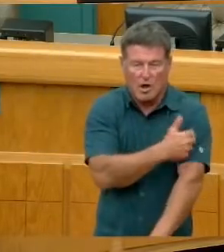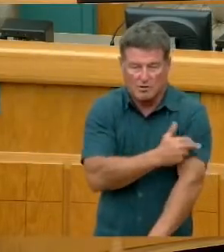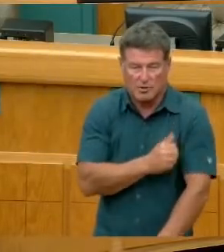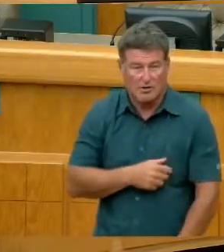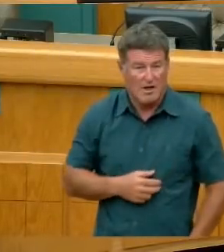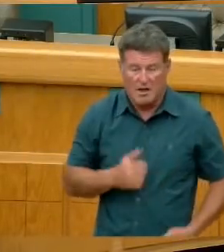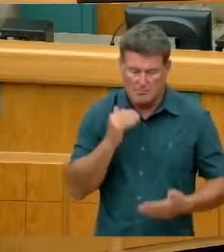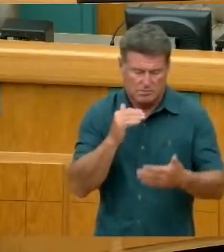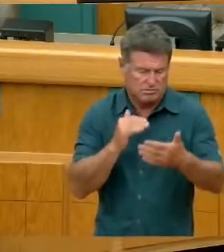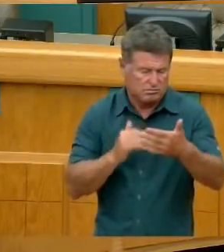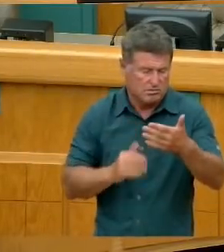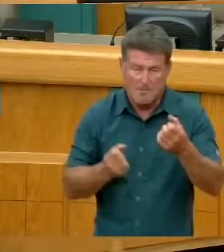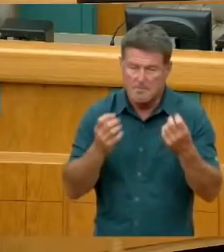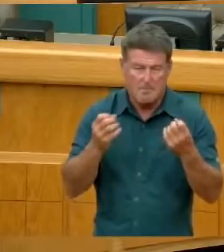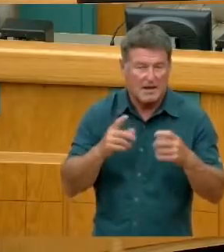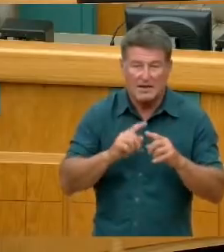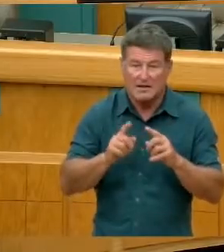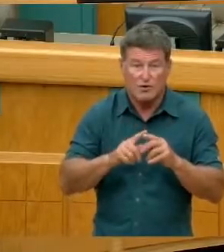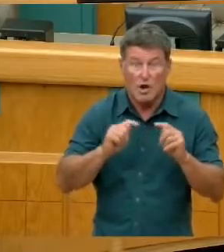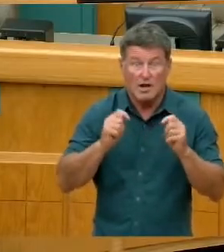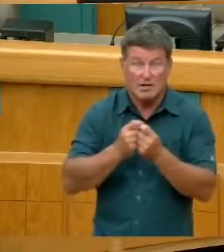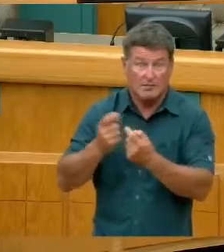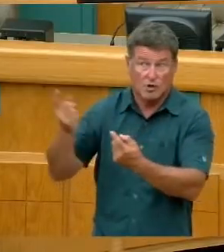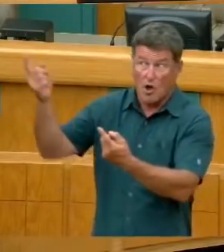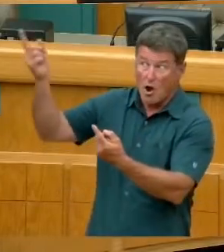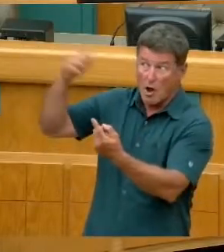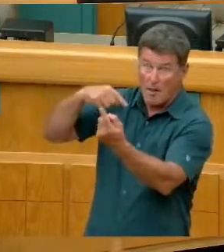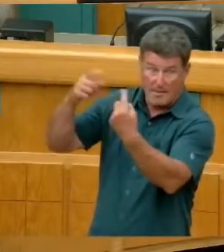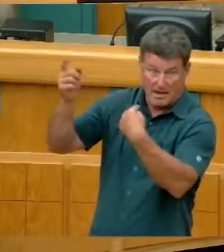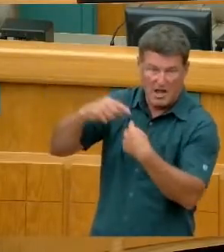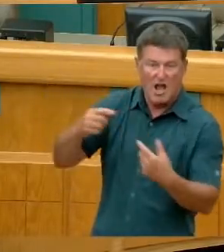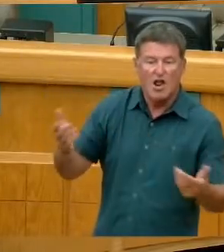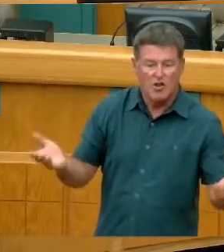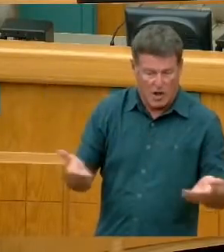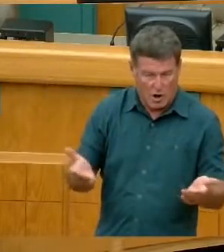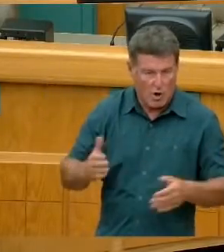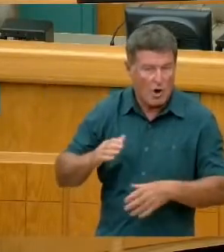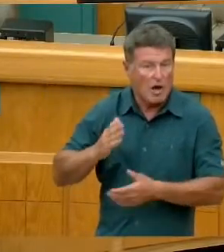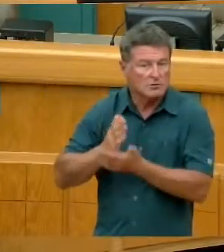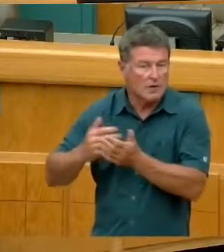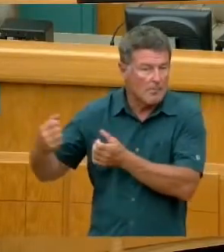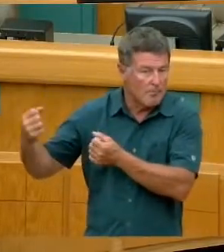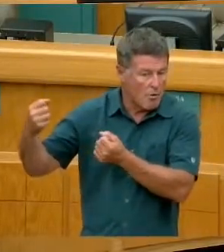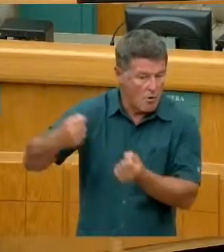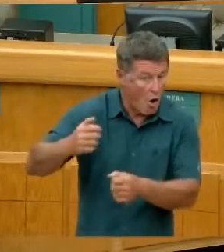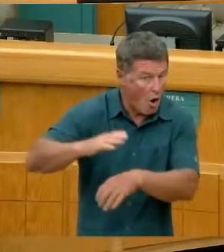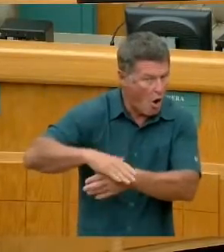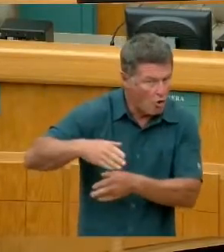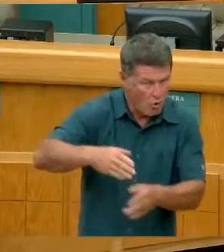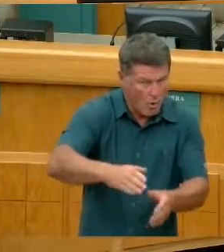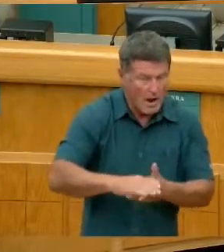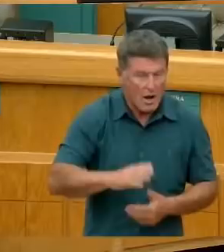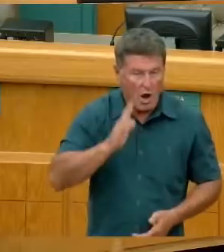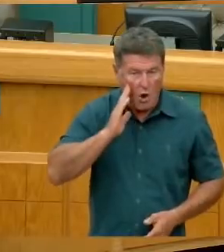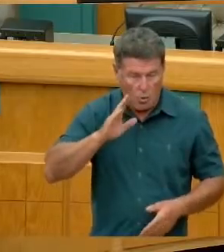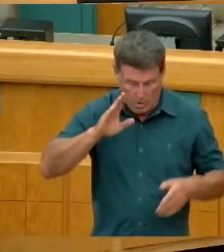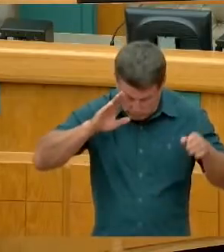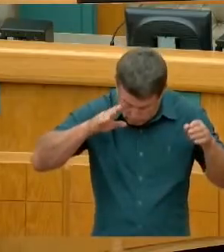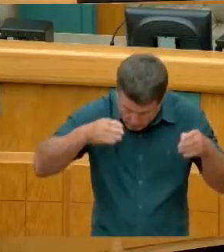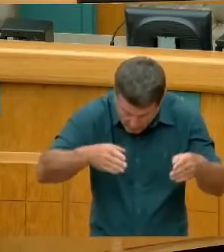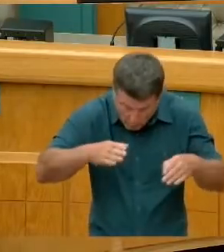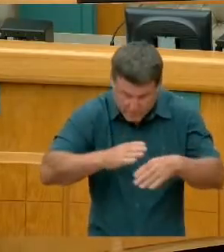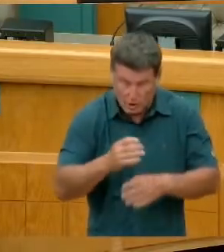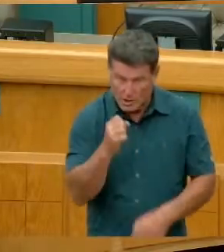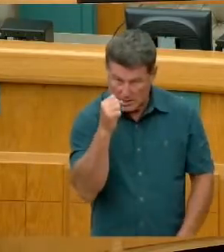that I wrote down here, but suffice it to know that response teams are in Texas, they're on their way, and they're going to